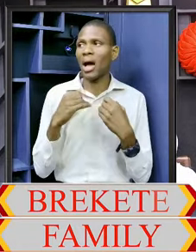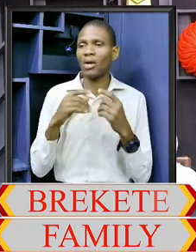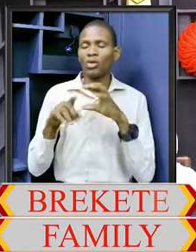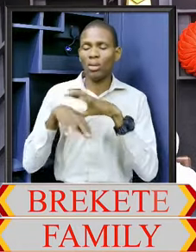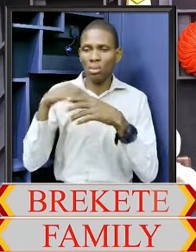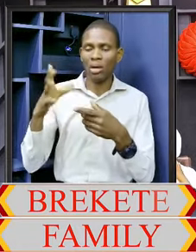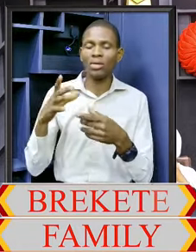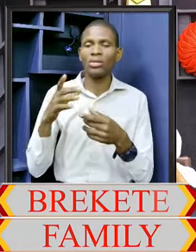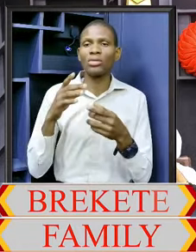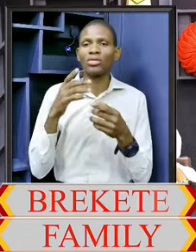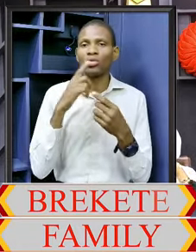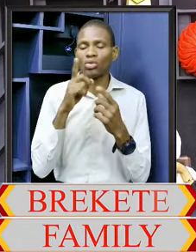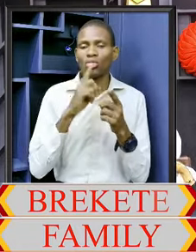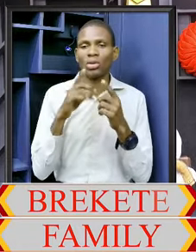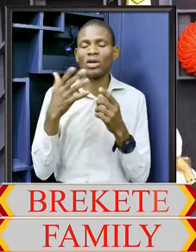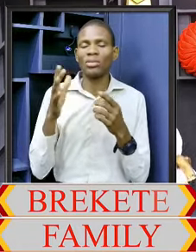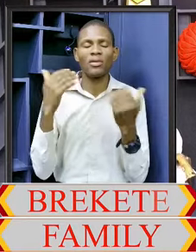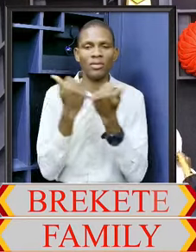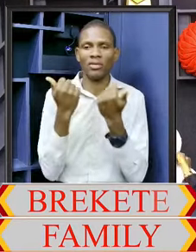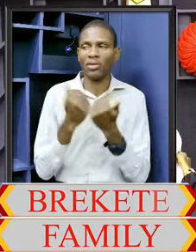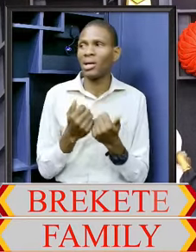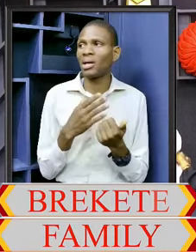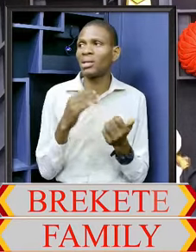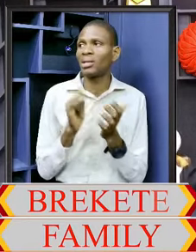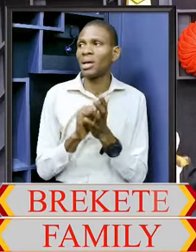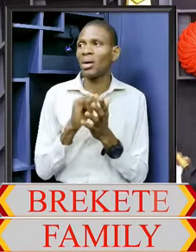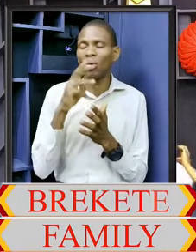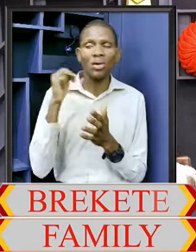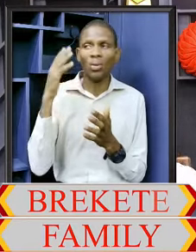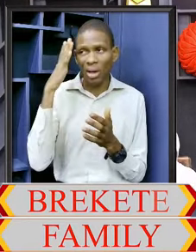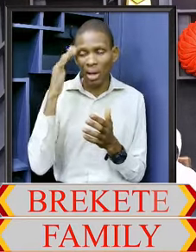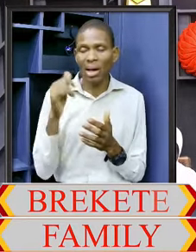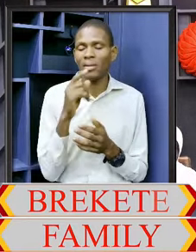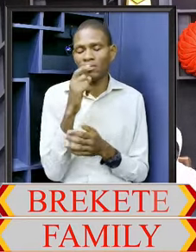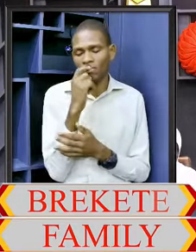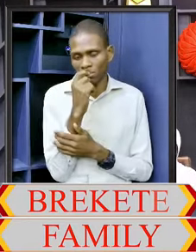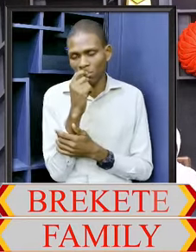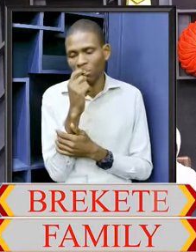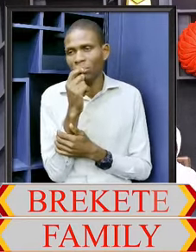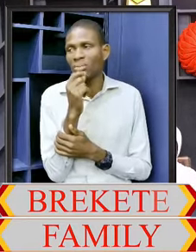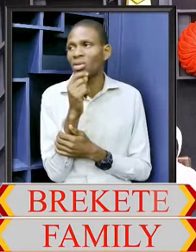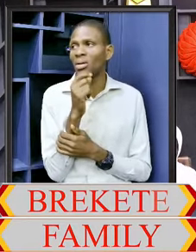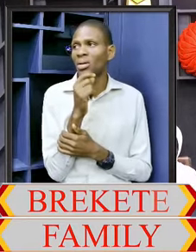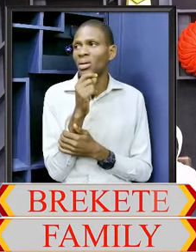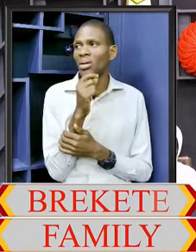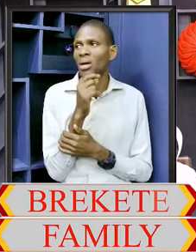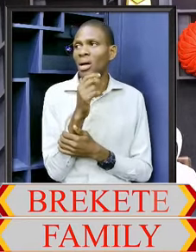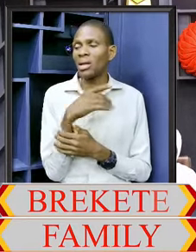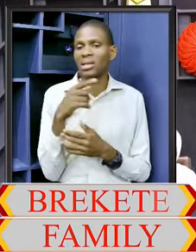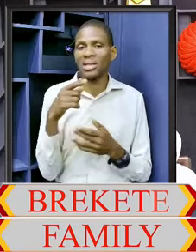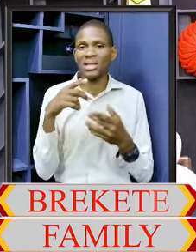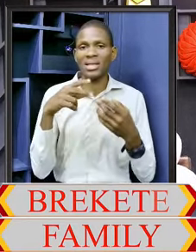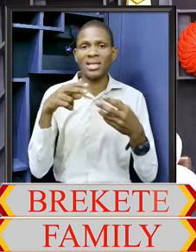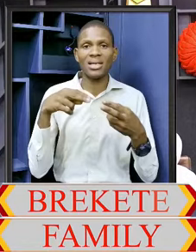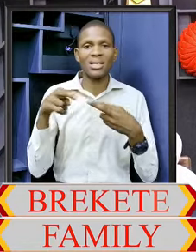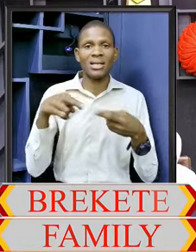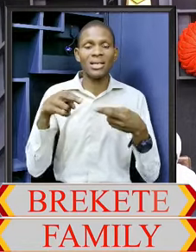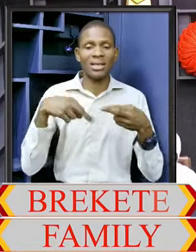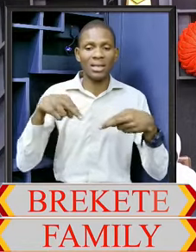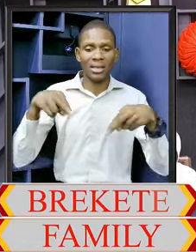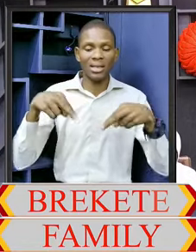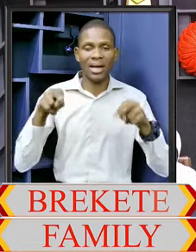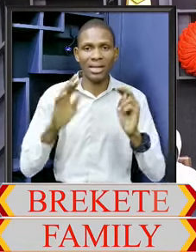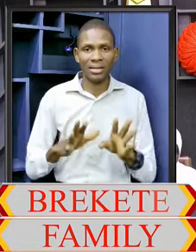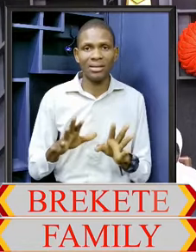make a statement, it will be a clash. You do well. And that is why it stays aside. And, the riders, I'm saying it